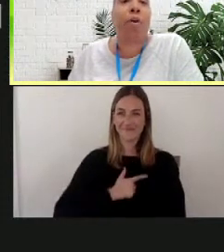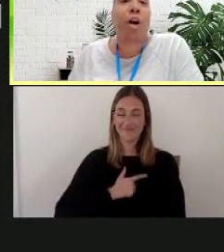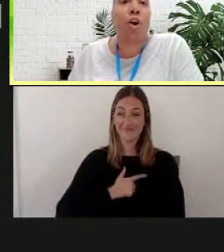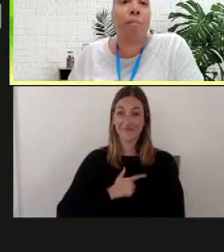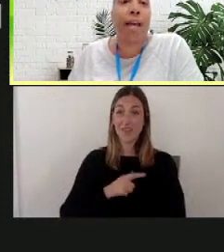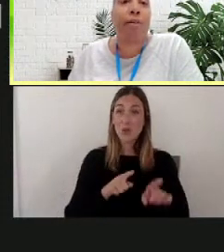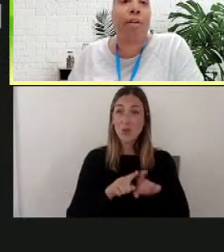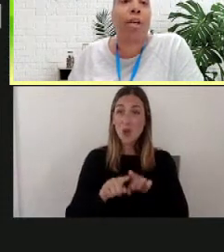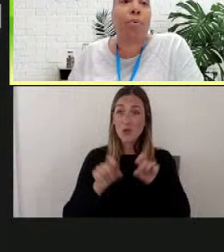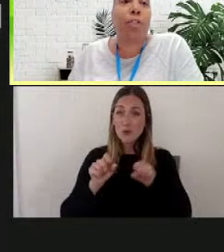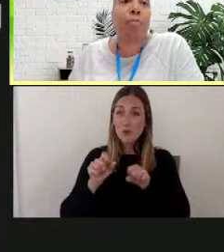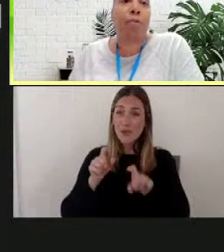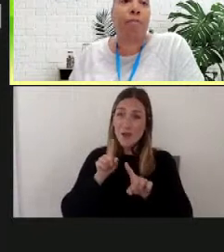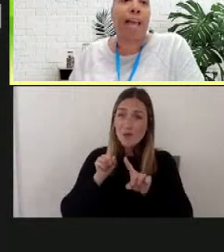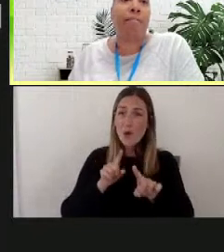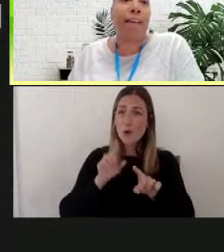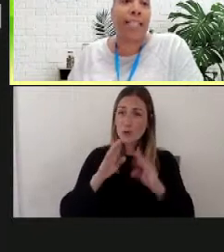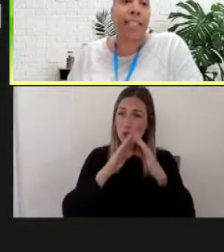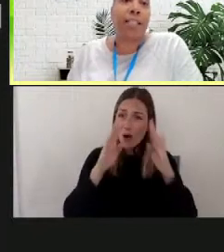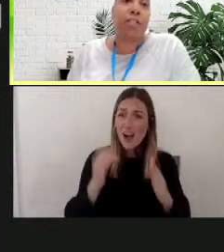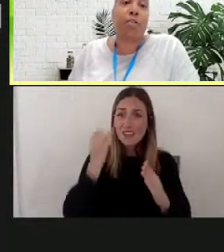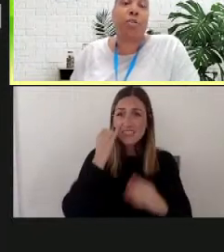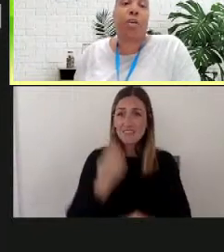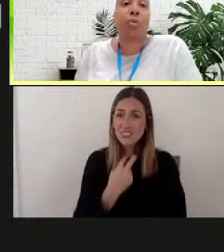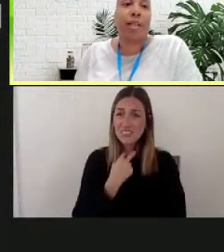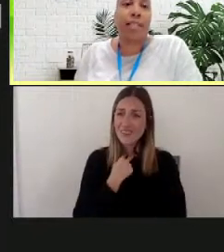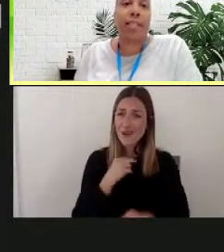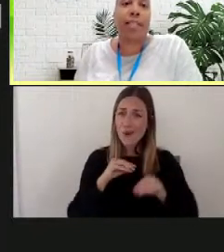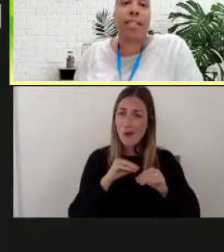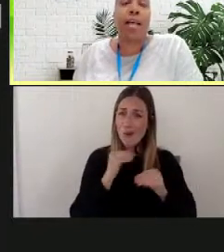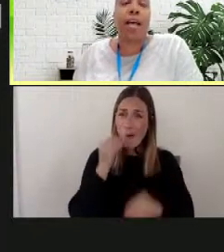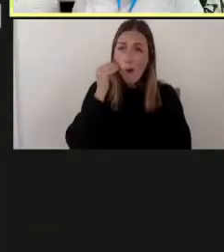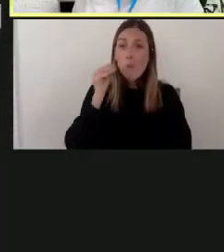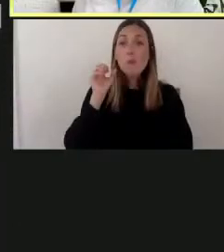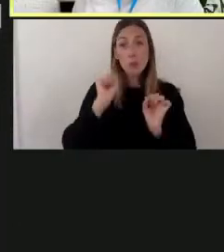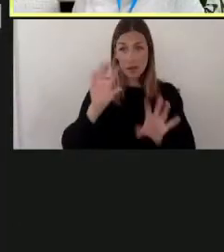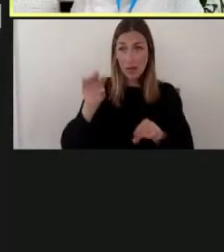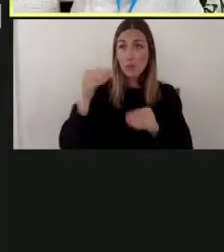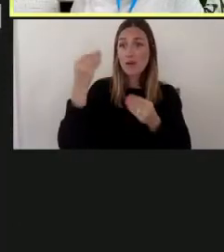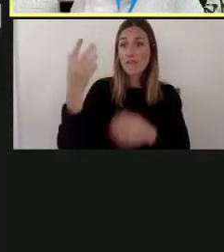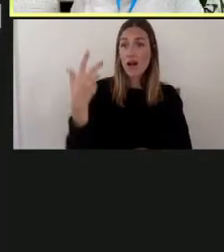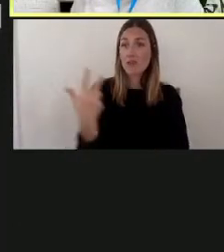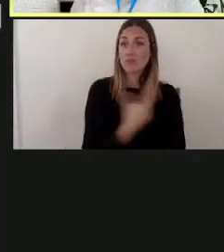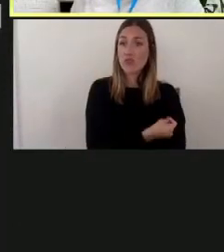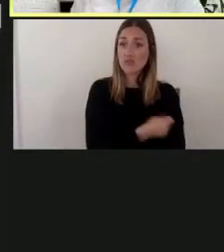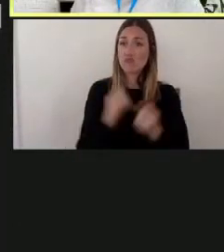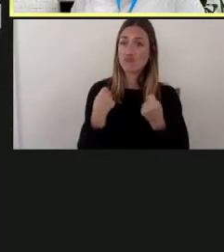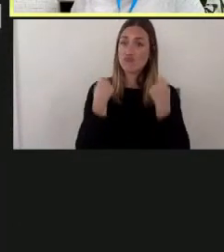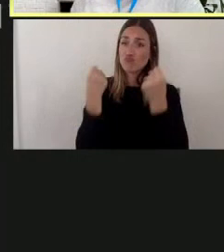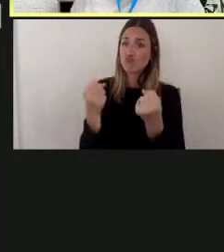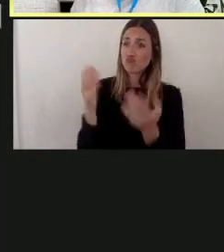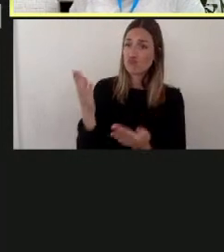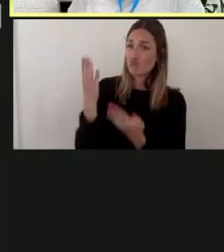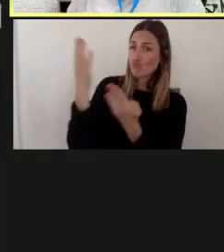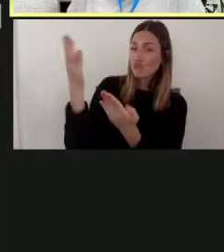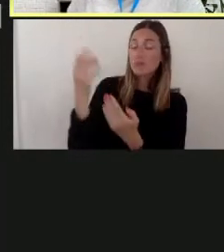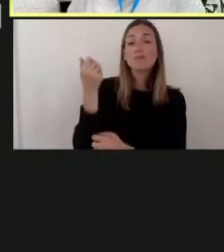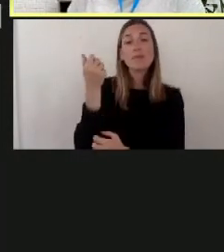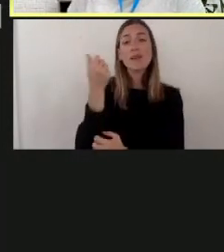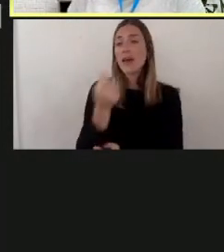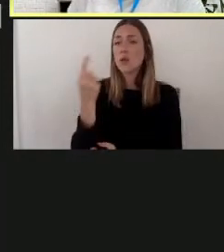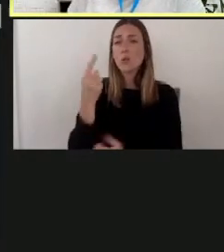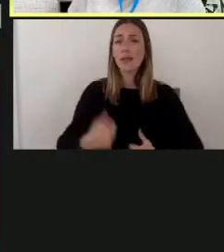If you are homebound, we do provide vaccines to those residents, as well as anyone who is living in the home.